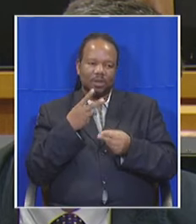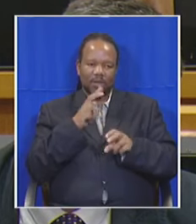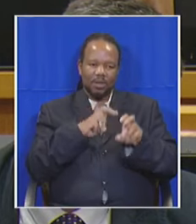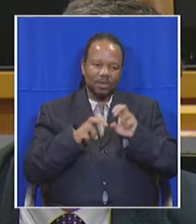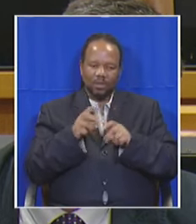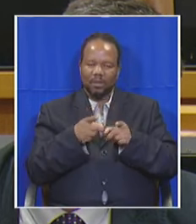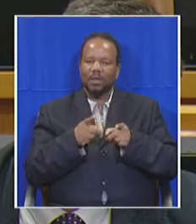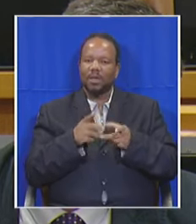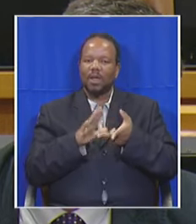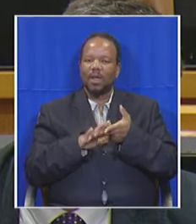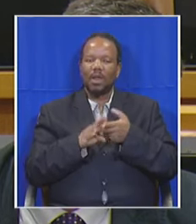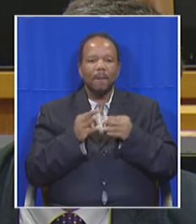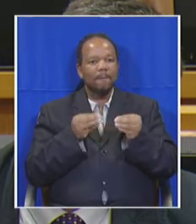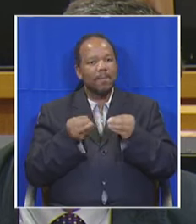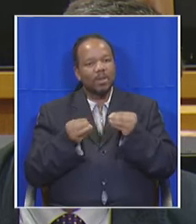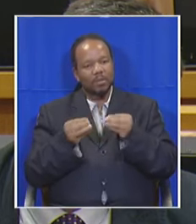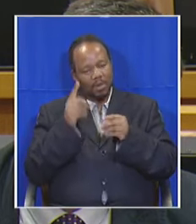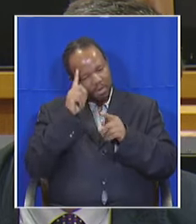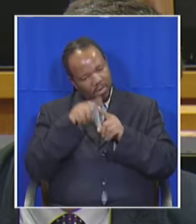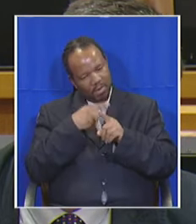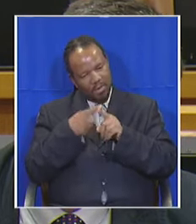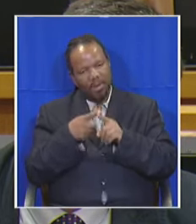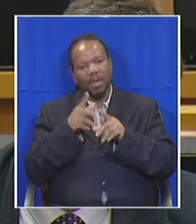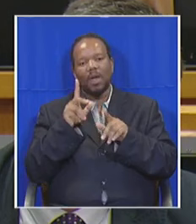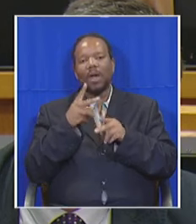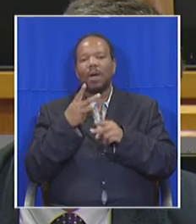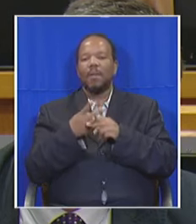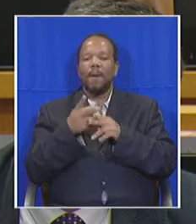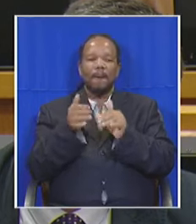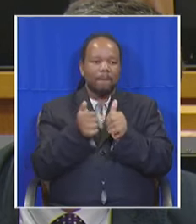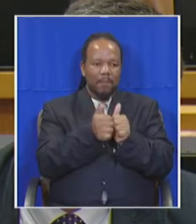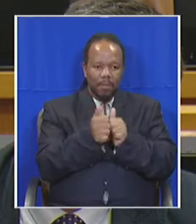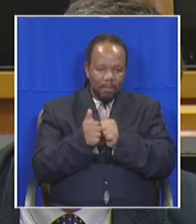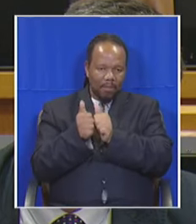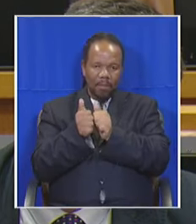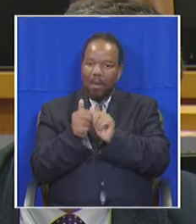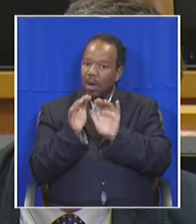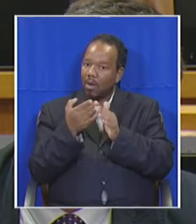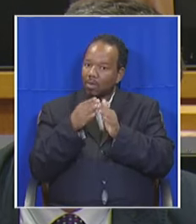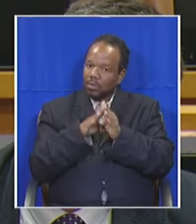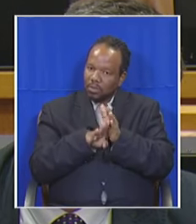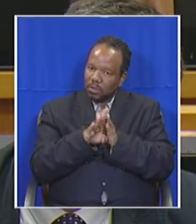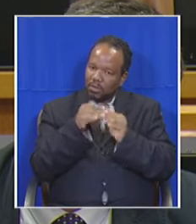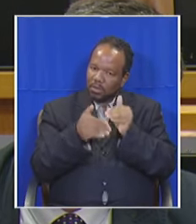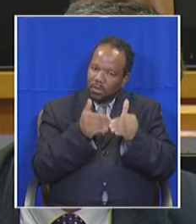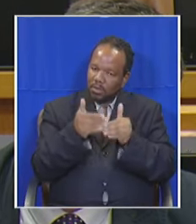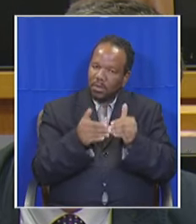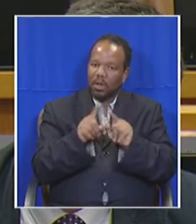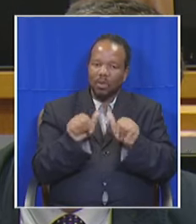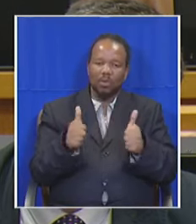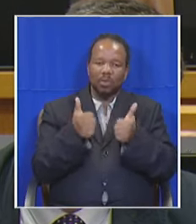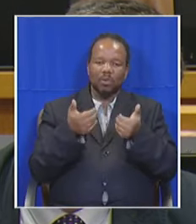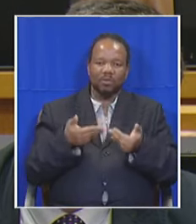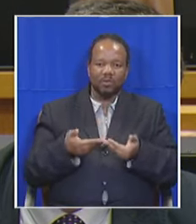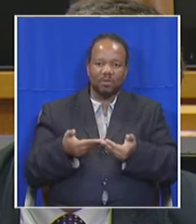management expertise, forming strategic partnerships to improve sustainability as well as service delivery